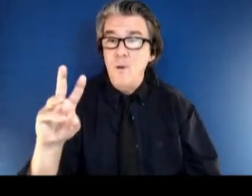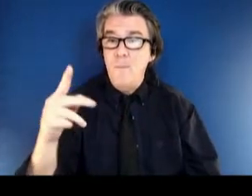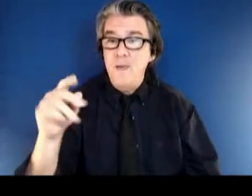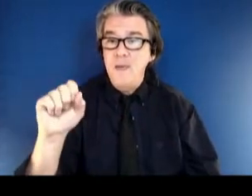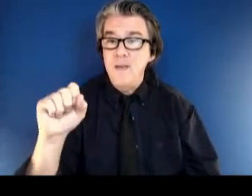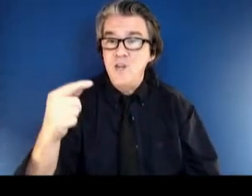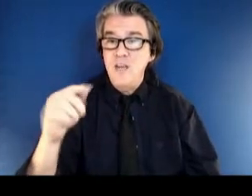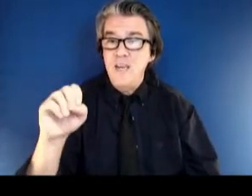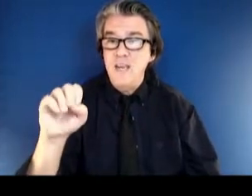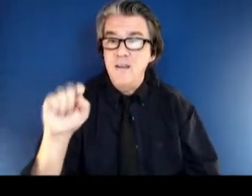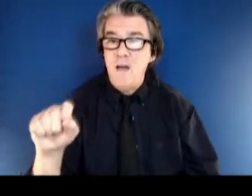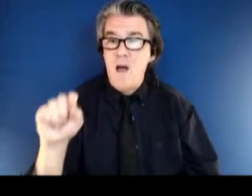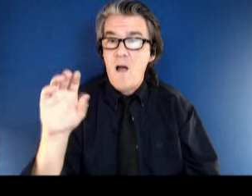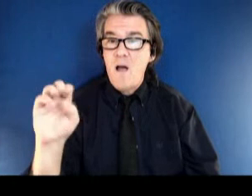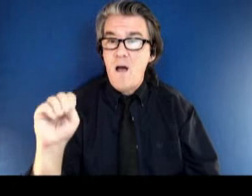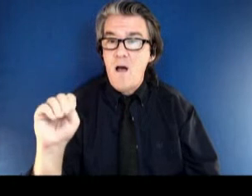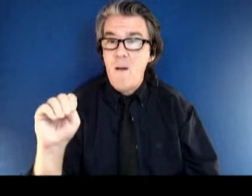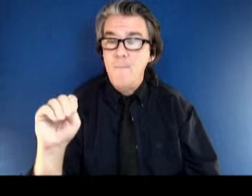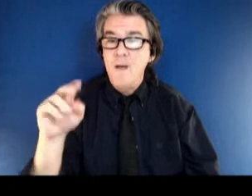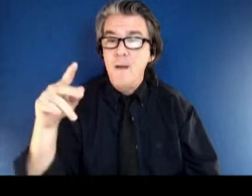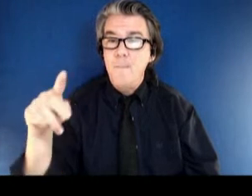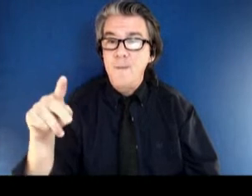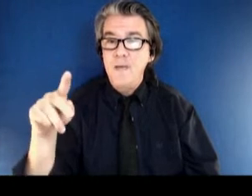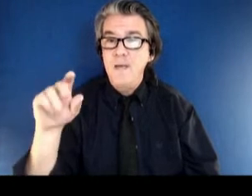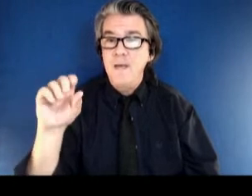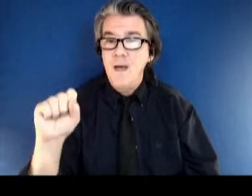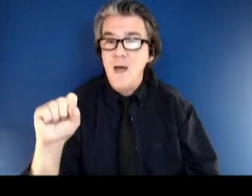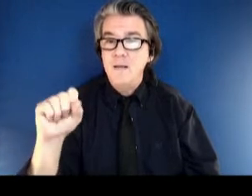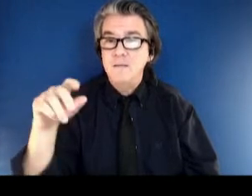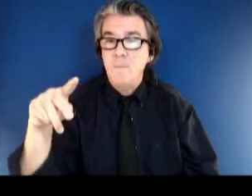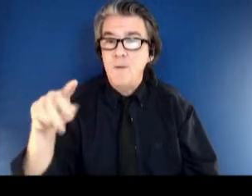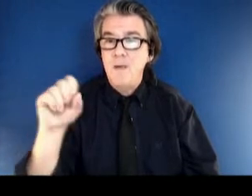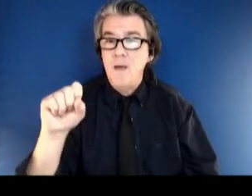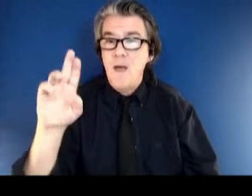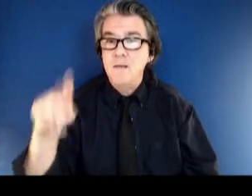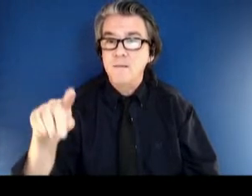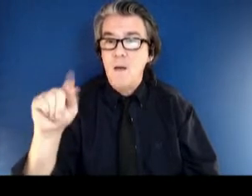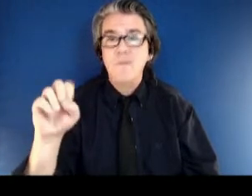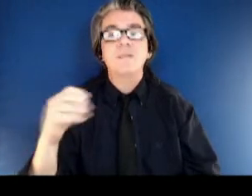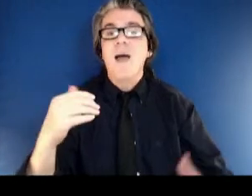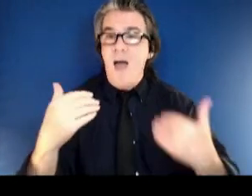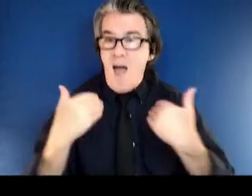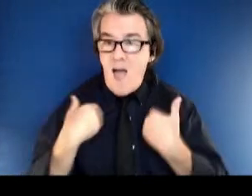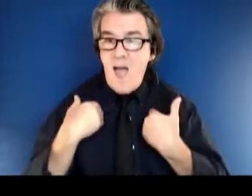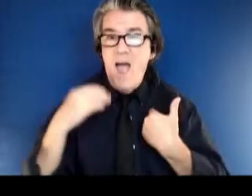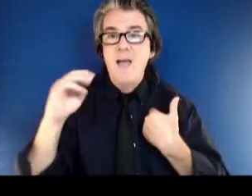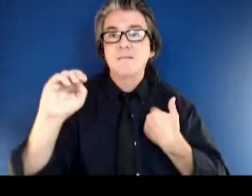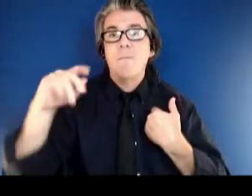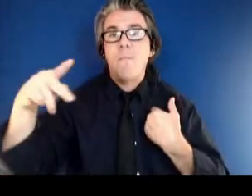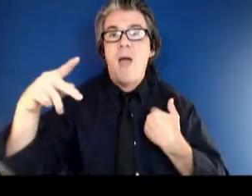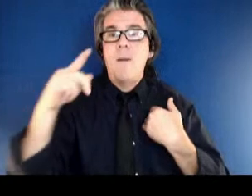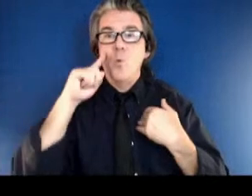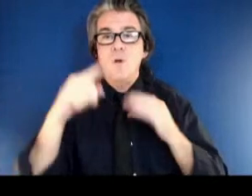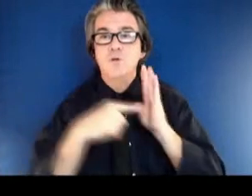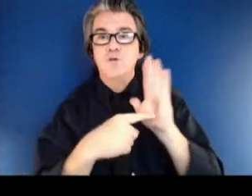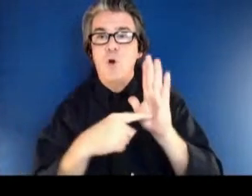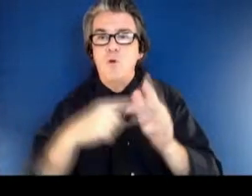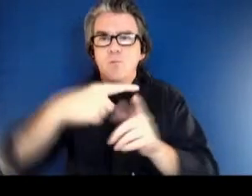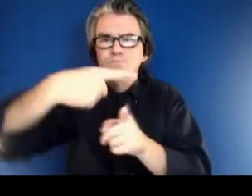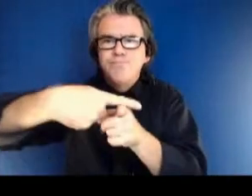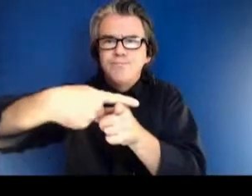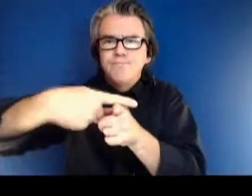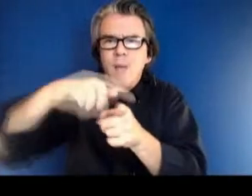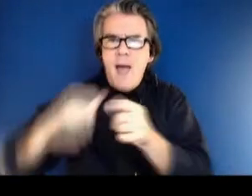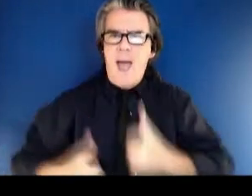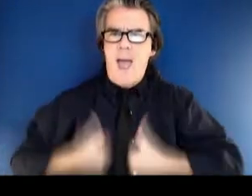pge.com/PSPS updates. There's a map there as well, and there's information on all the centers, their hours, their locations. Now,